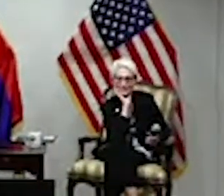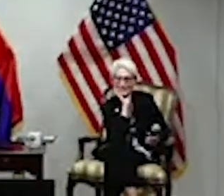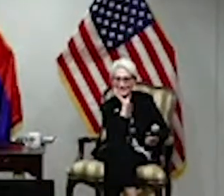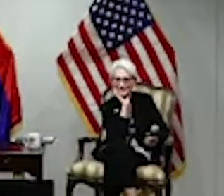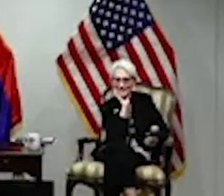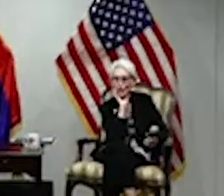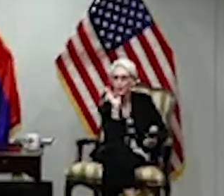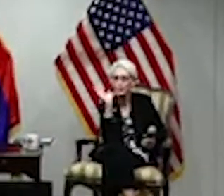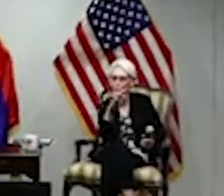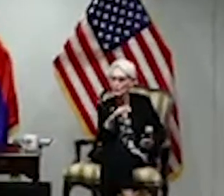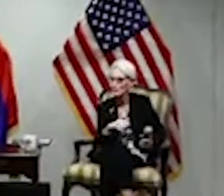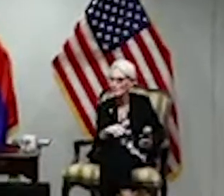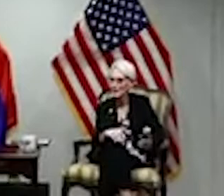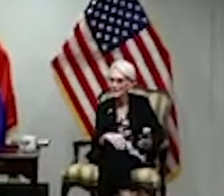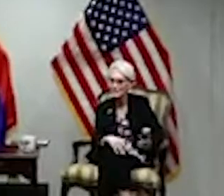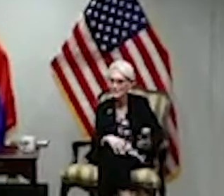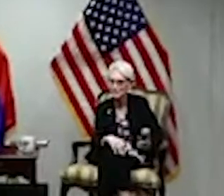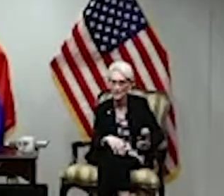hand?